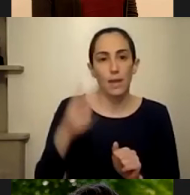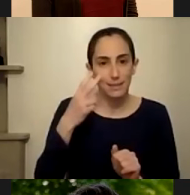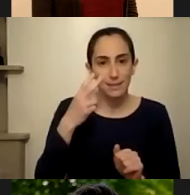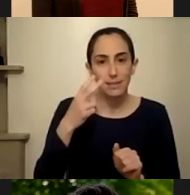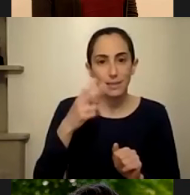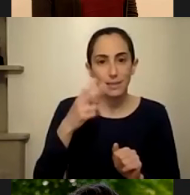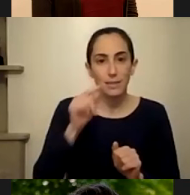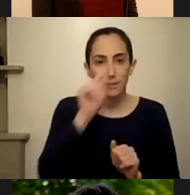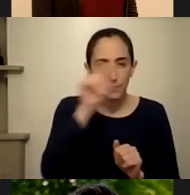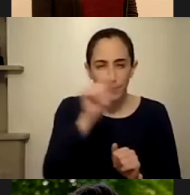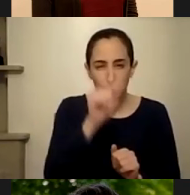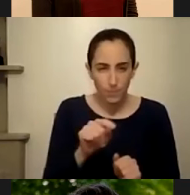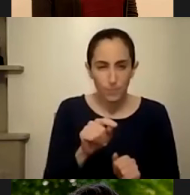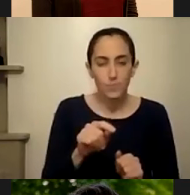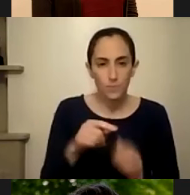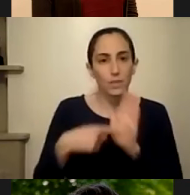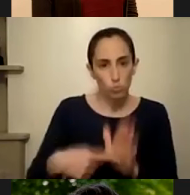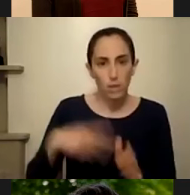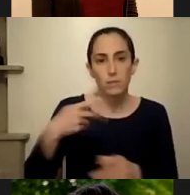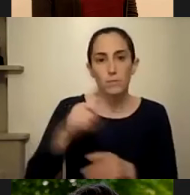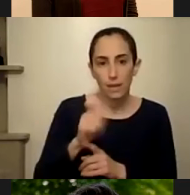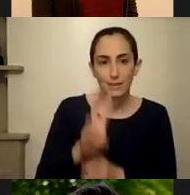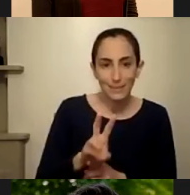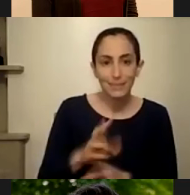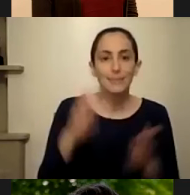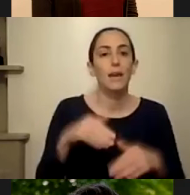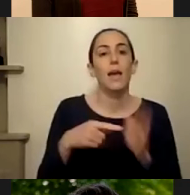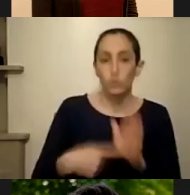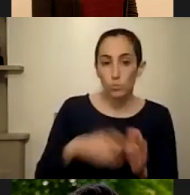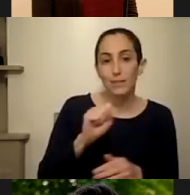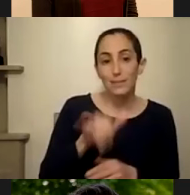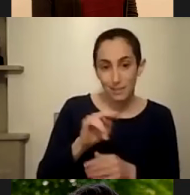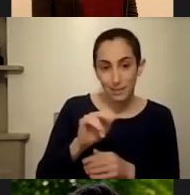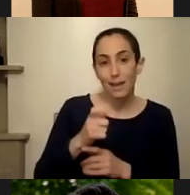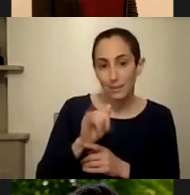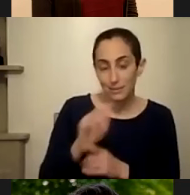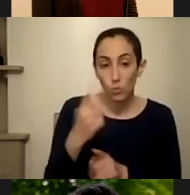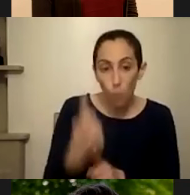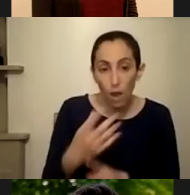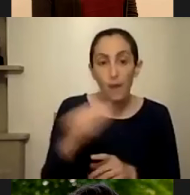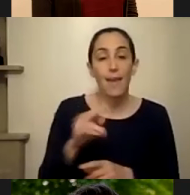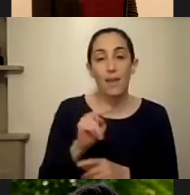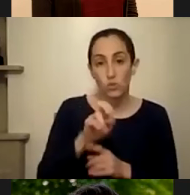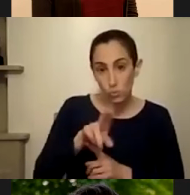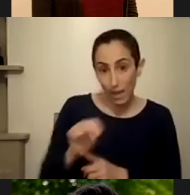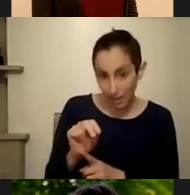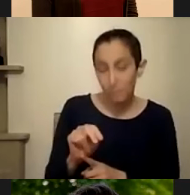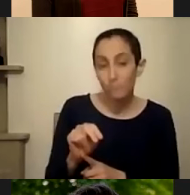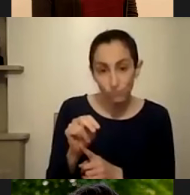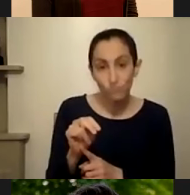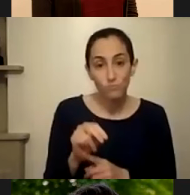here. And they express syntaxin 1, like these cells, and NuWAN, these cells.